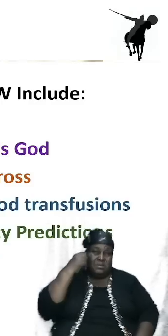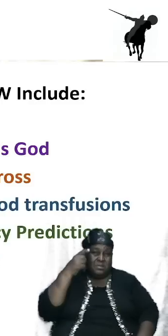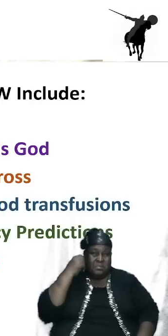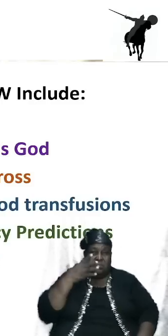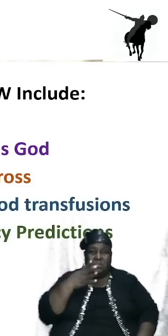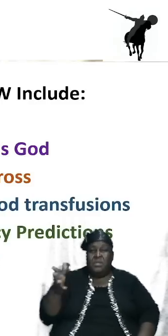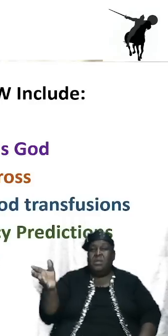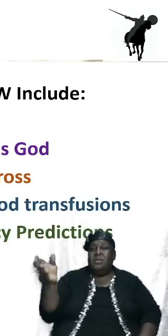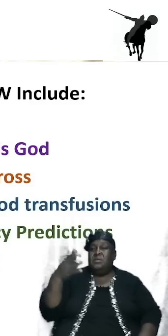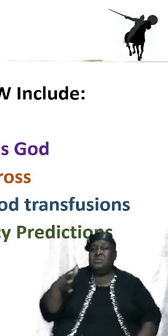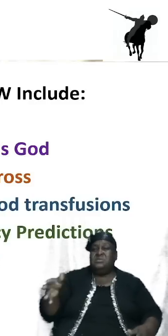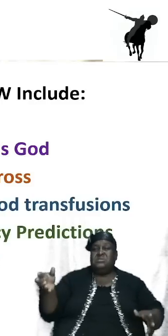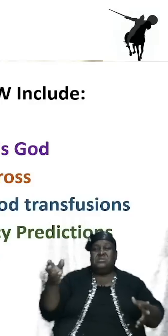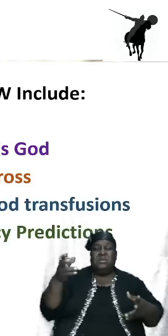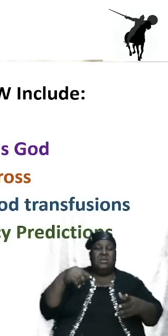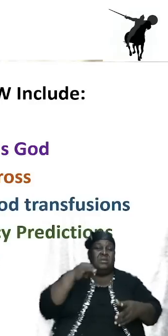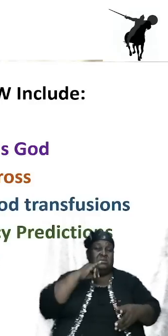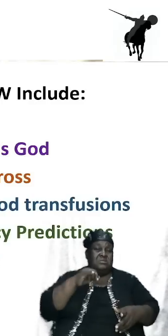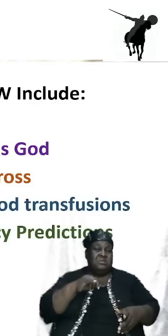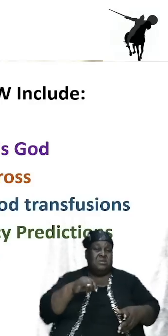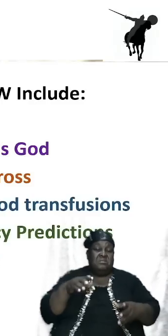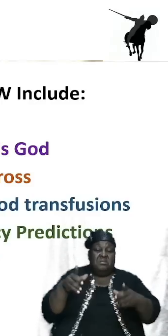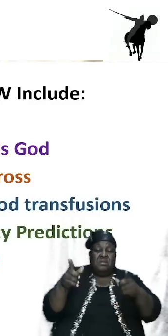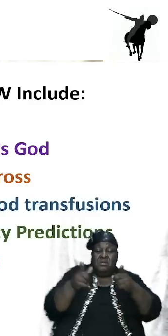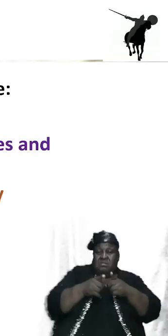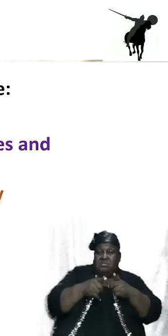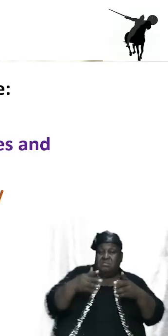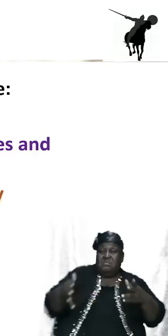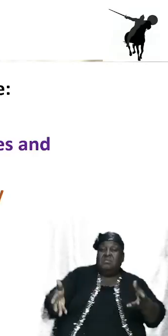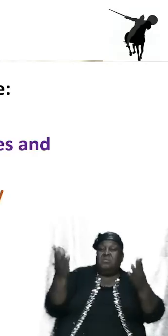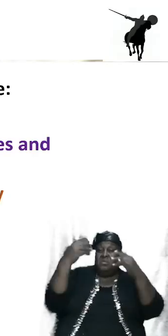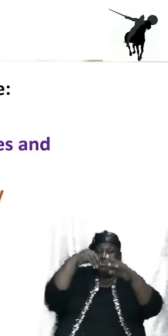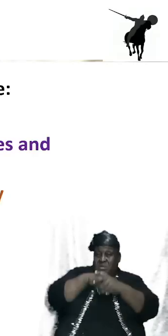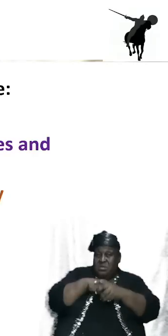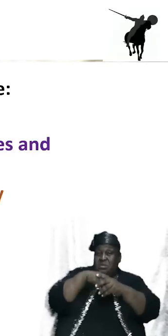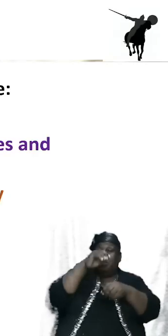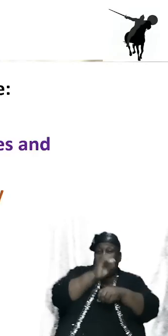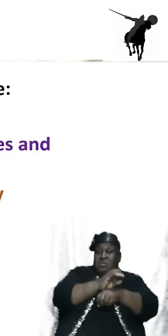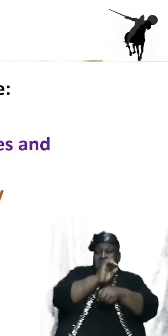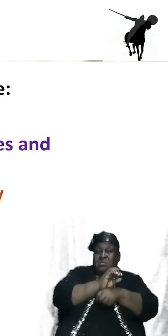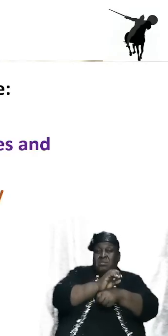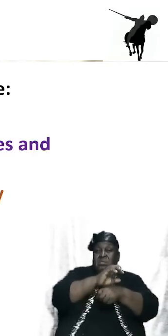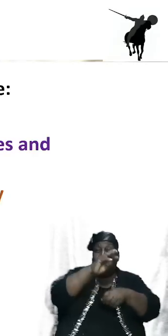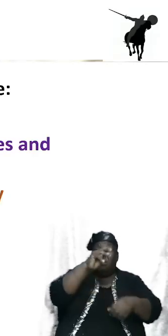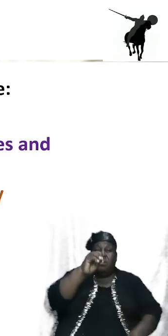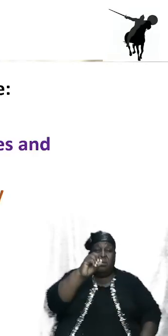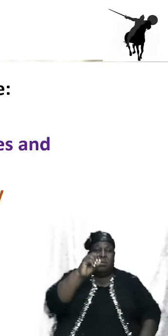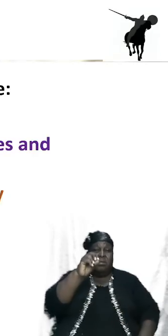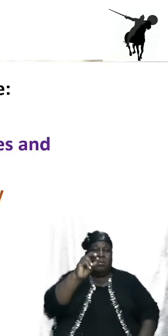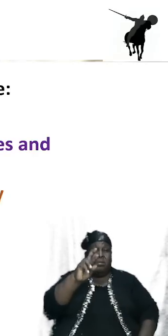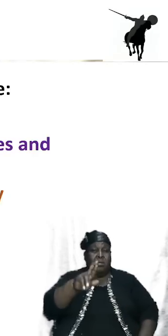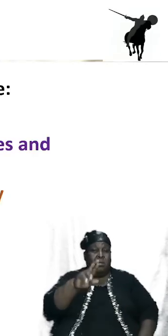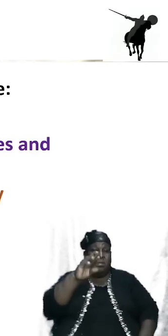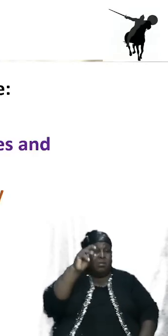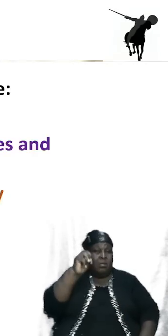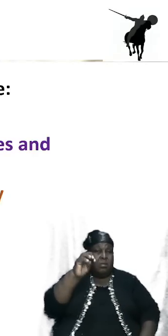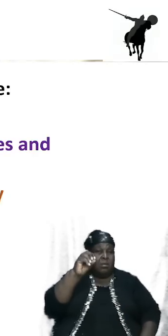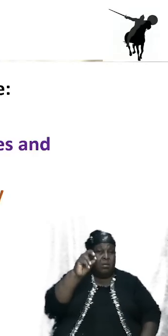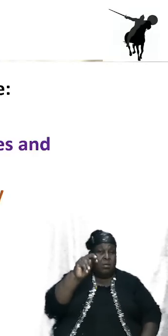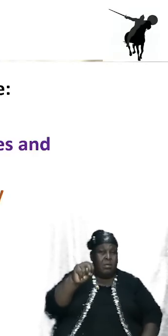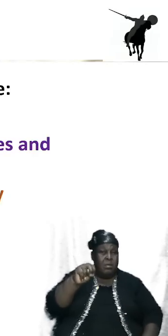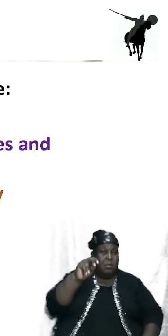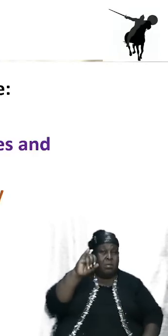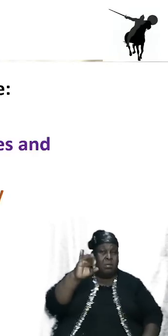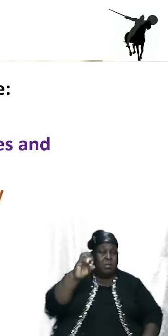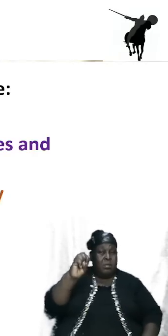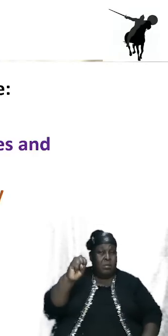things exist. And these are the little things that creep in the church. You have the Mormonism under William Joseph